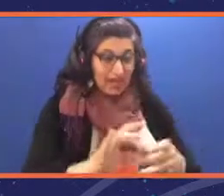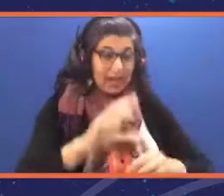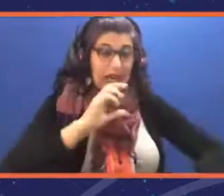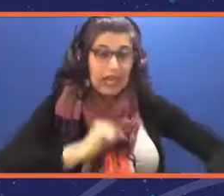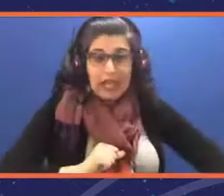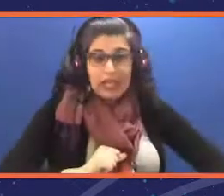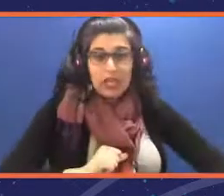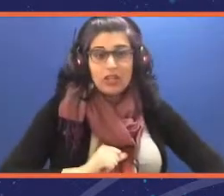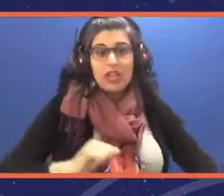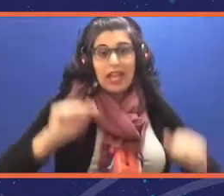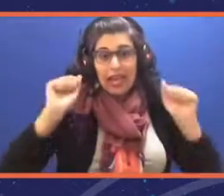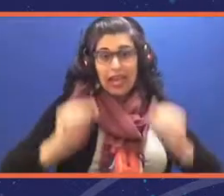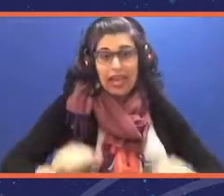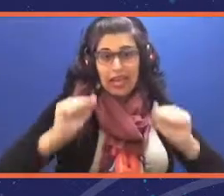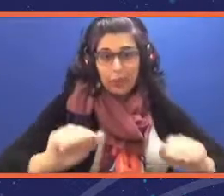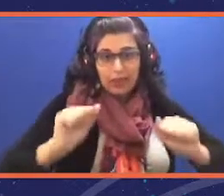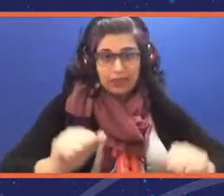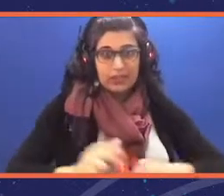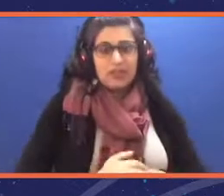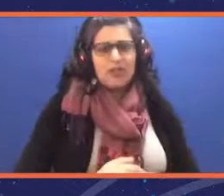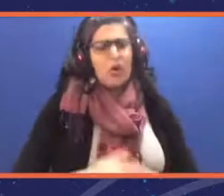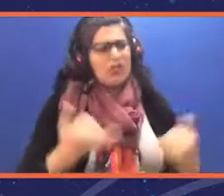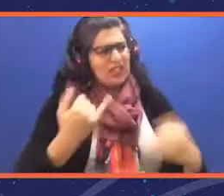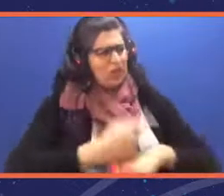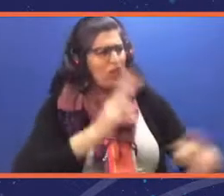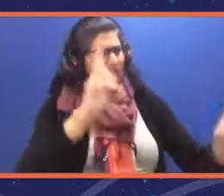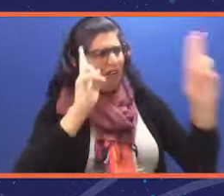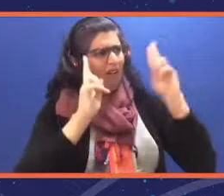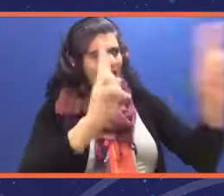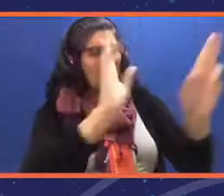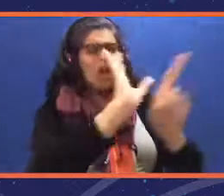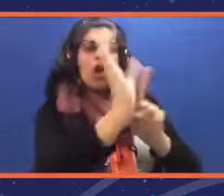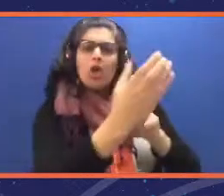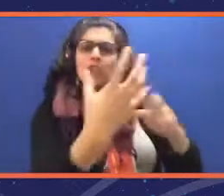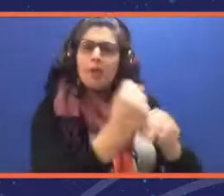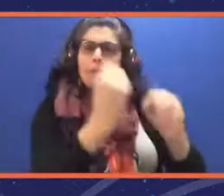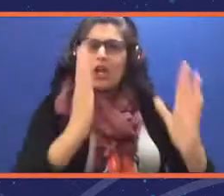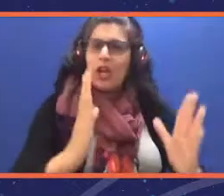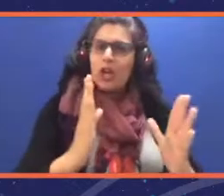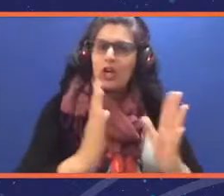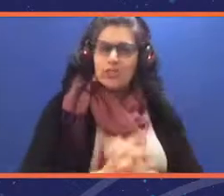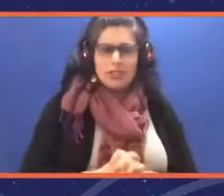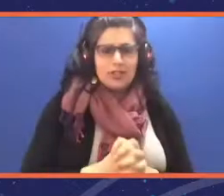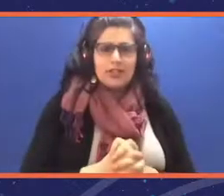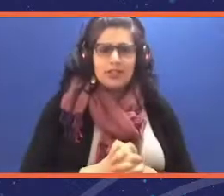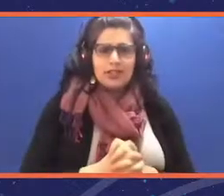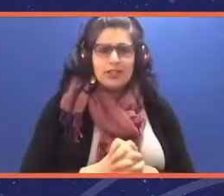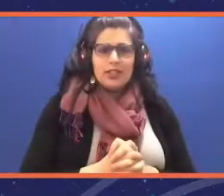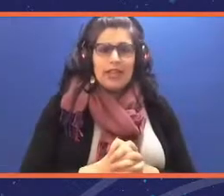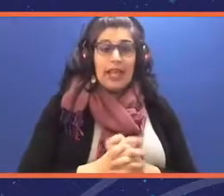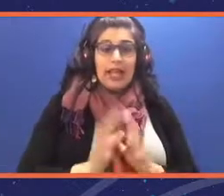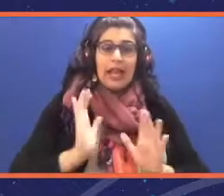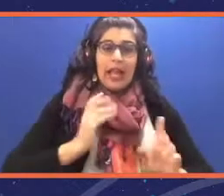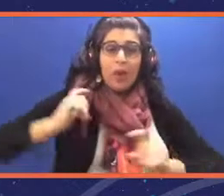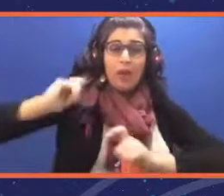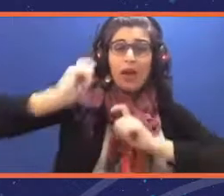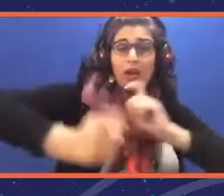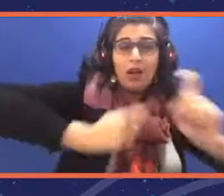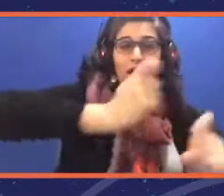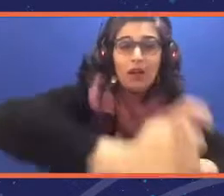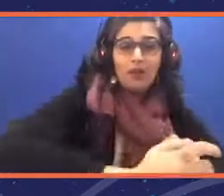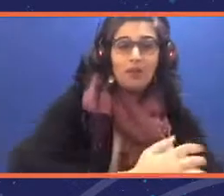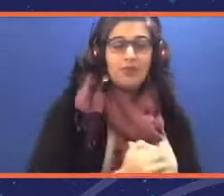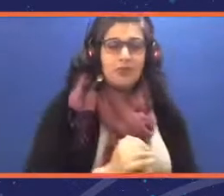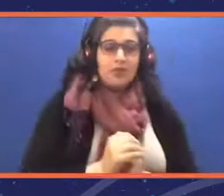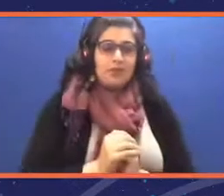today we also want to honor the work of our culture makers and the gifts that we all bring to these lands.